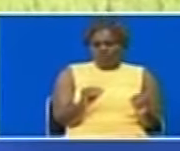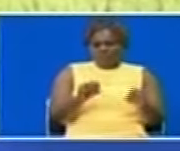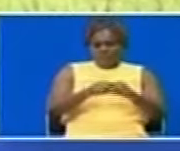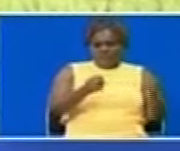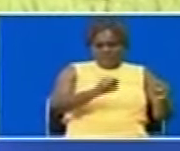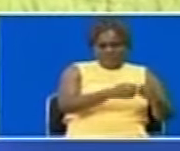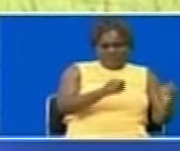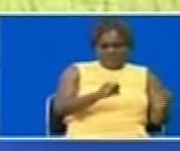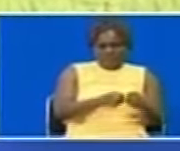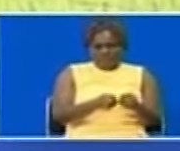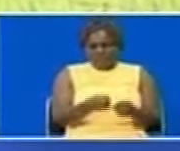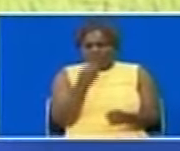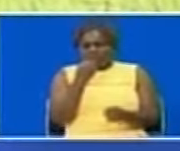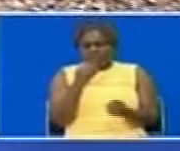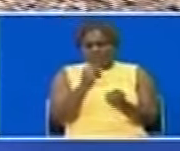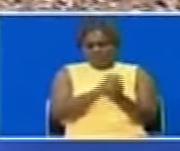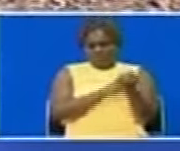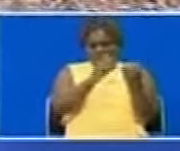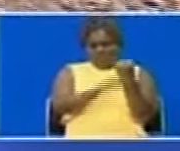what hinders them and eat the crop.